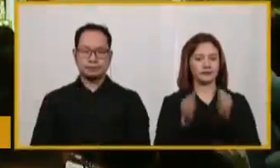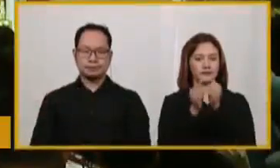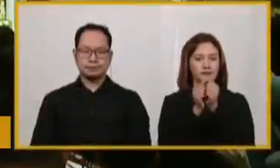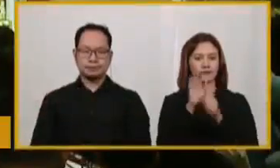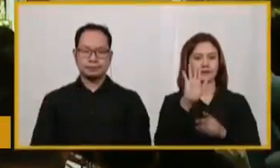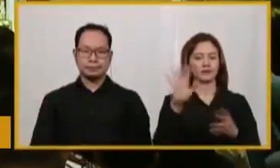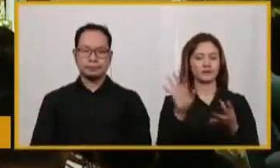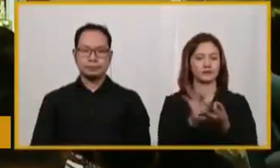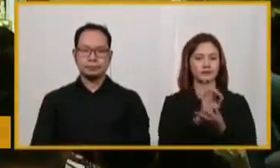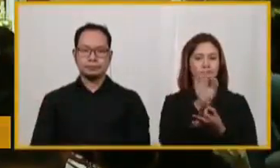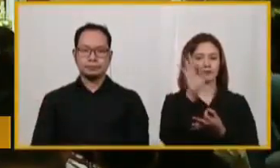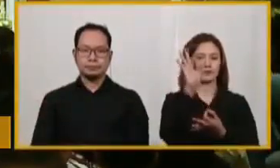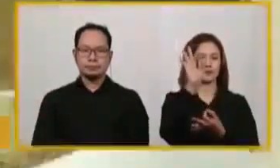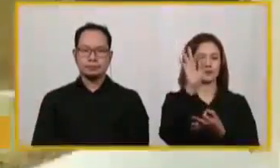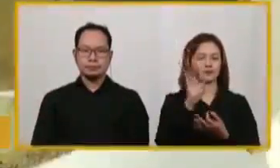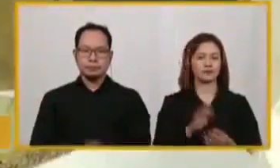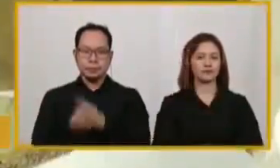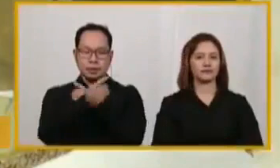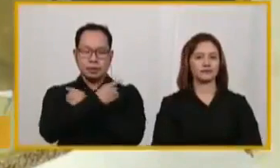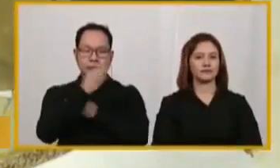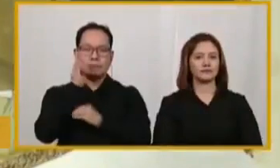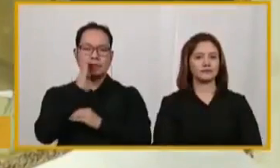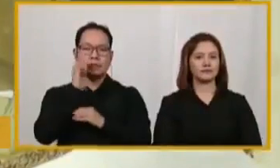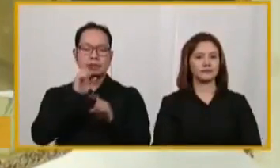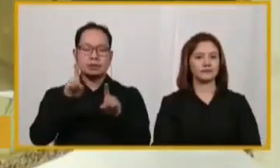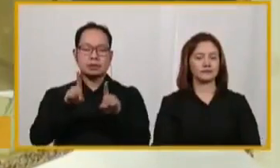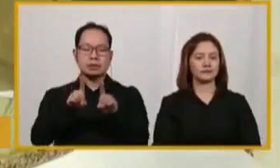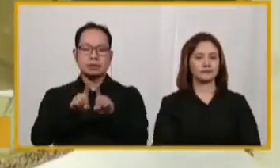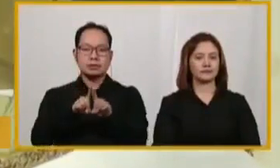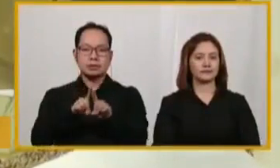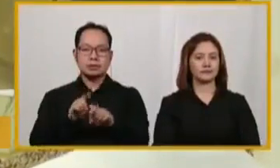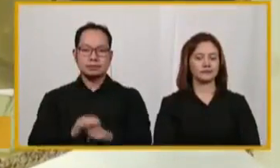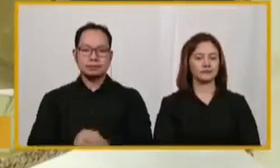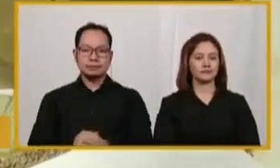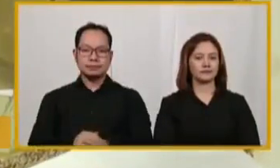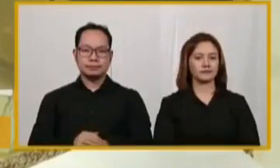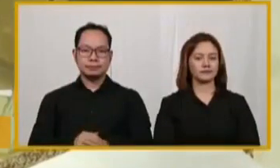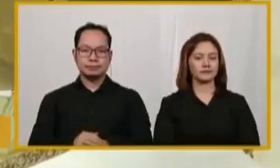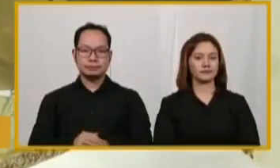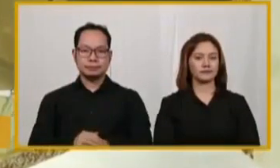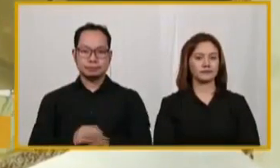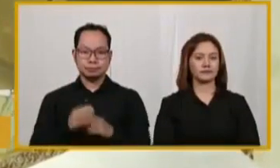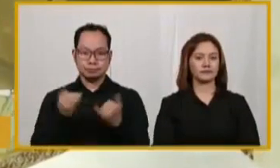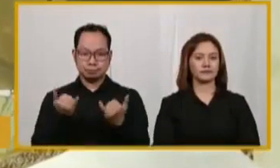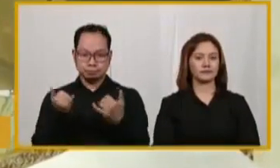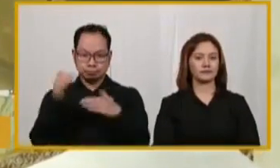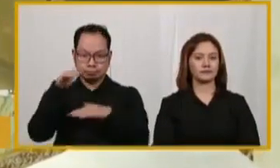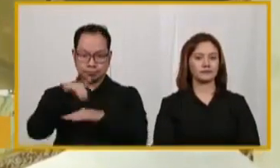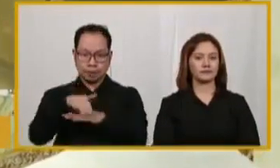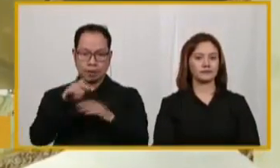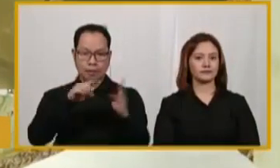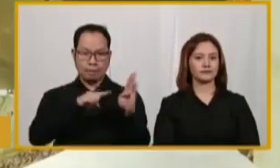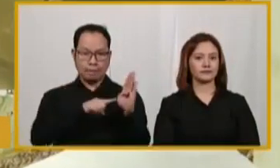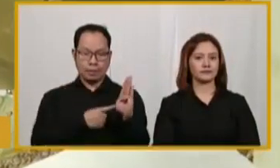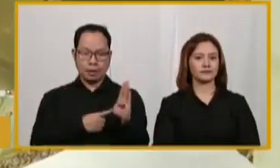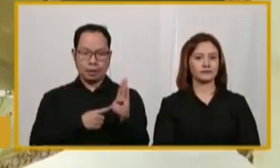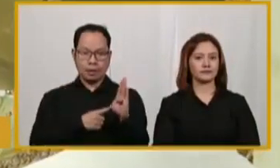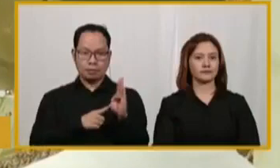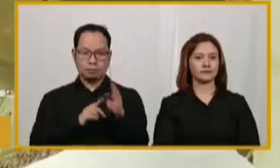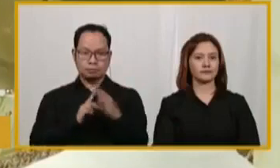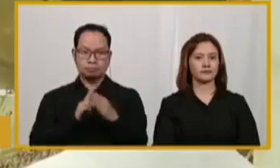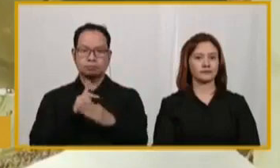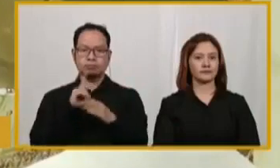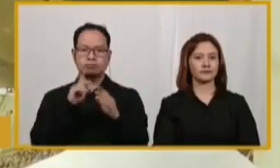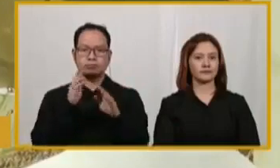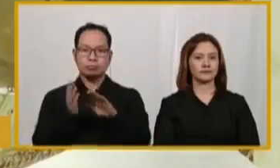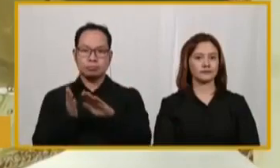your spirit. My dear brothers and sisters, tonight we begin the Paschal